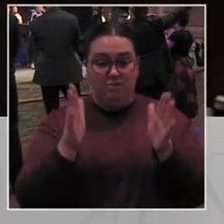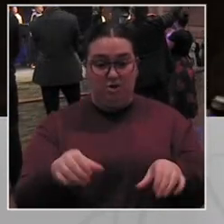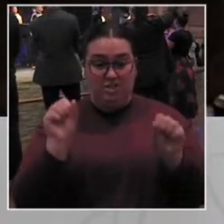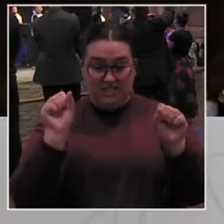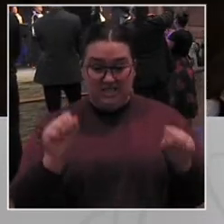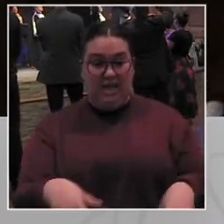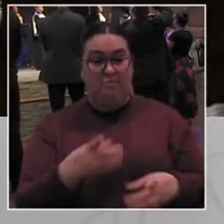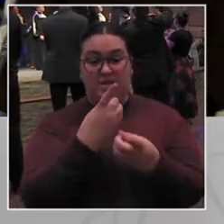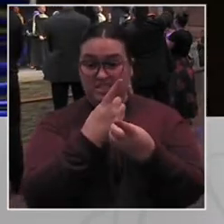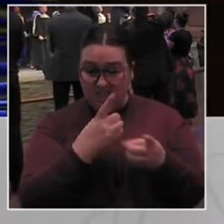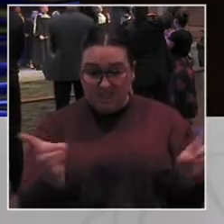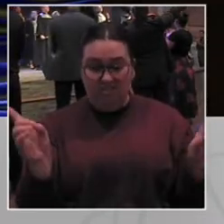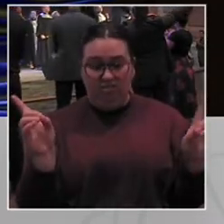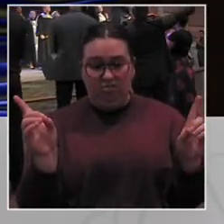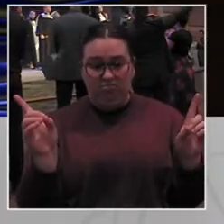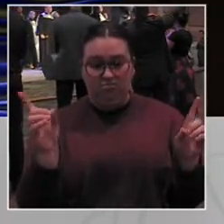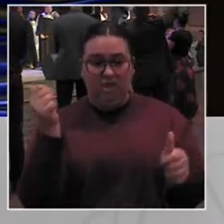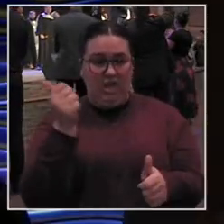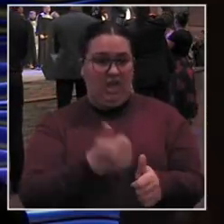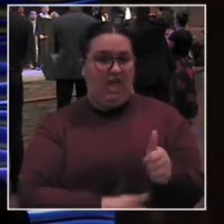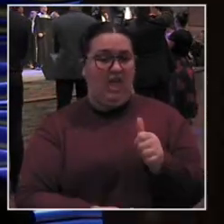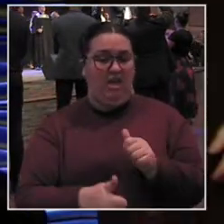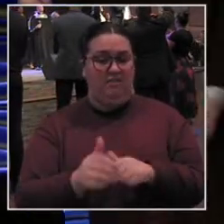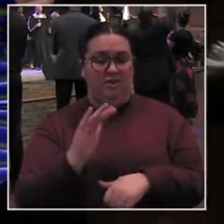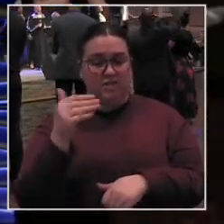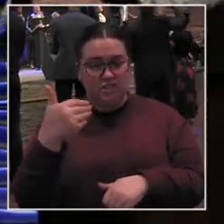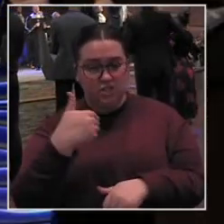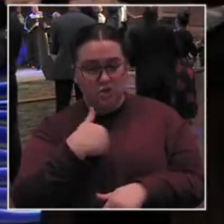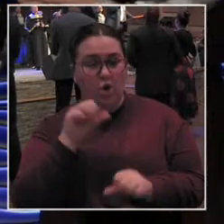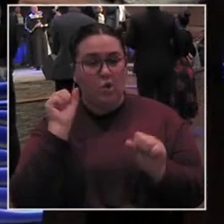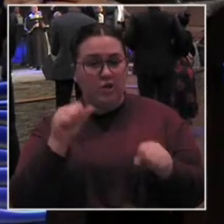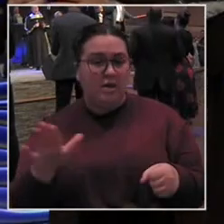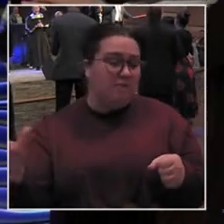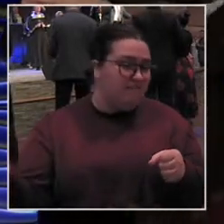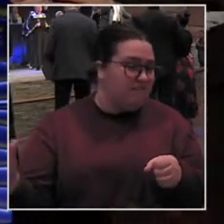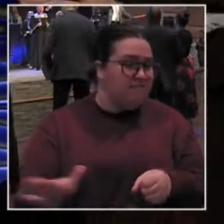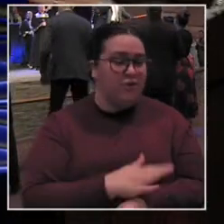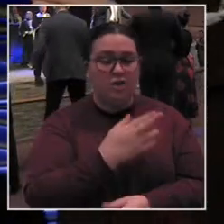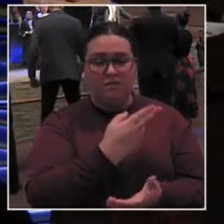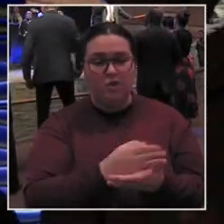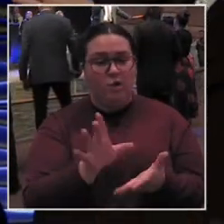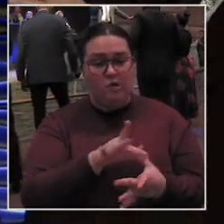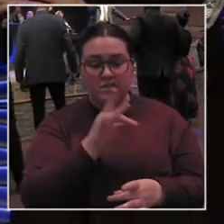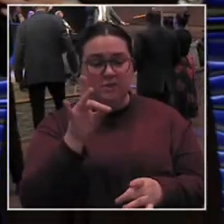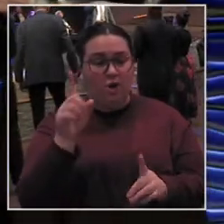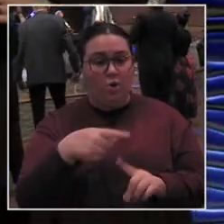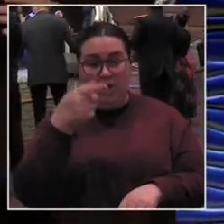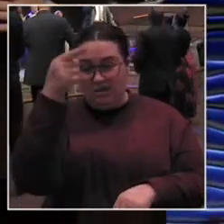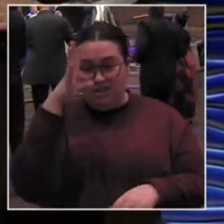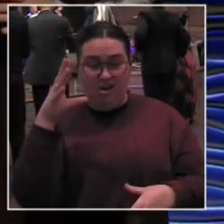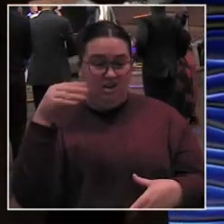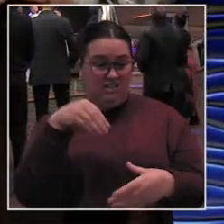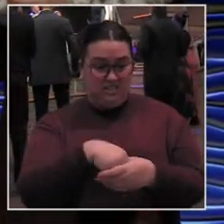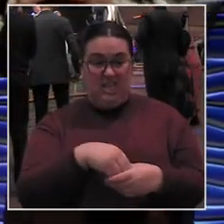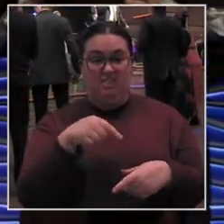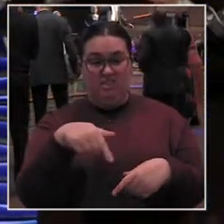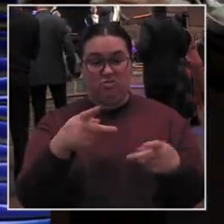be delivered. Every soul can be filled when God is in the room.